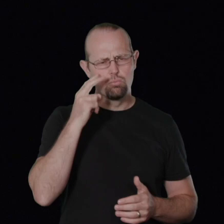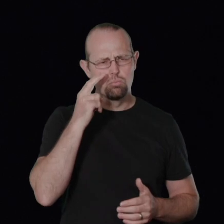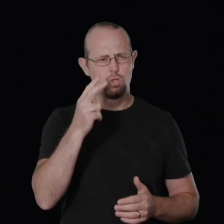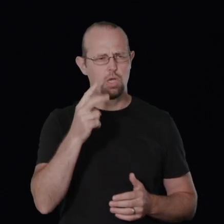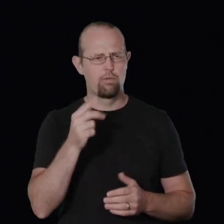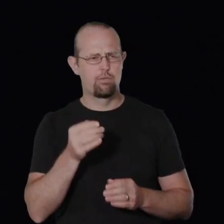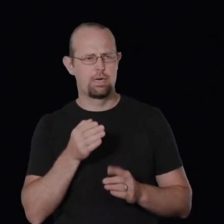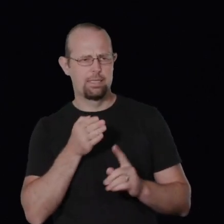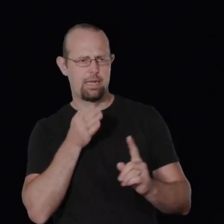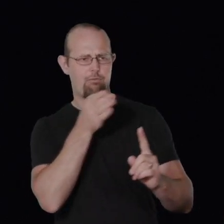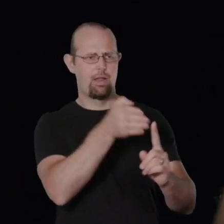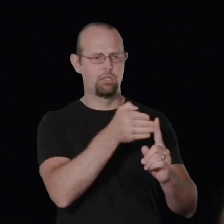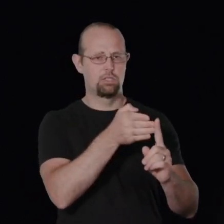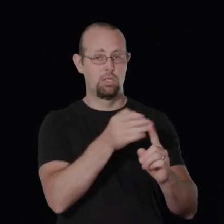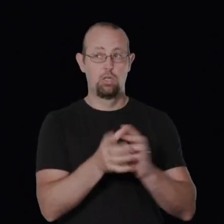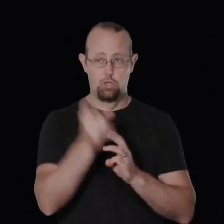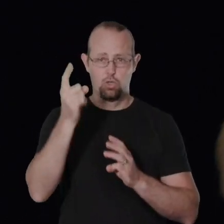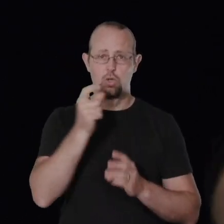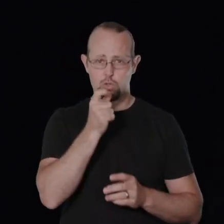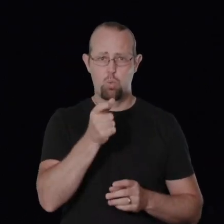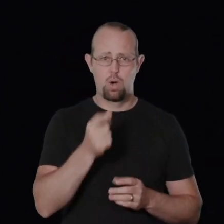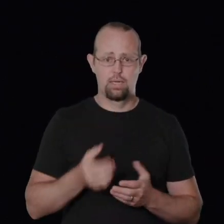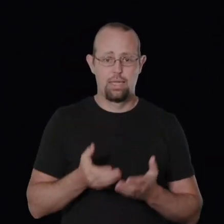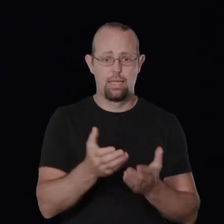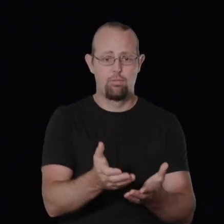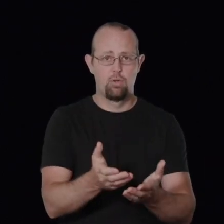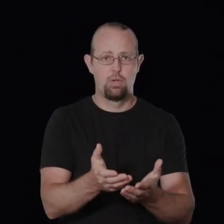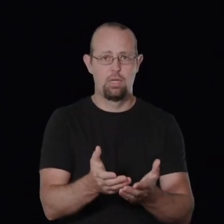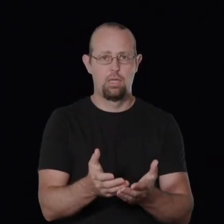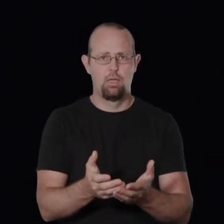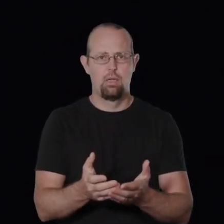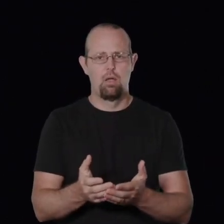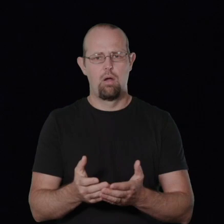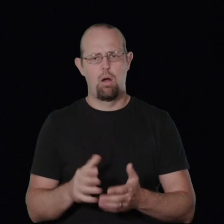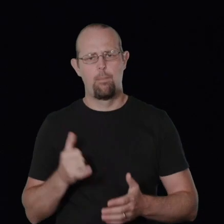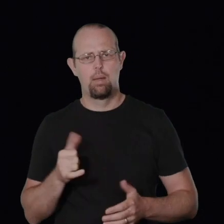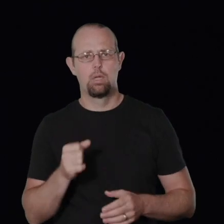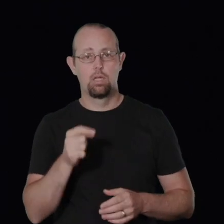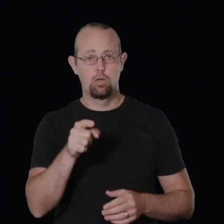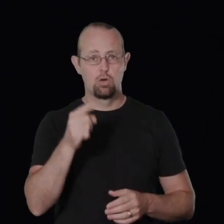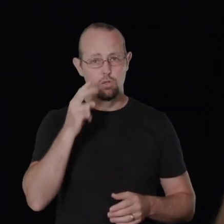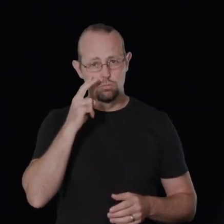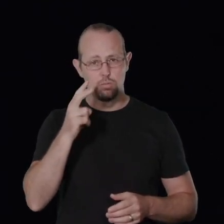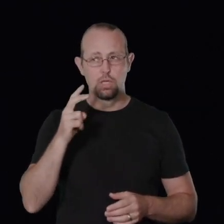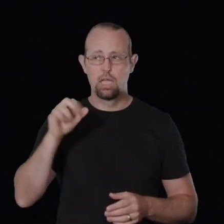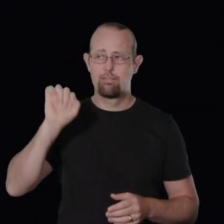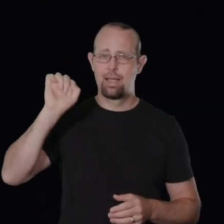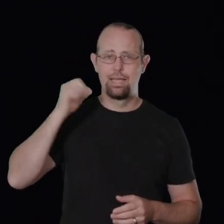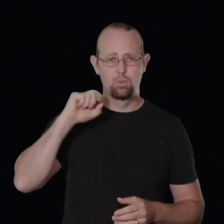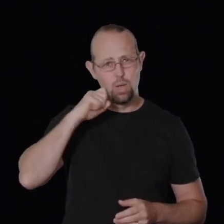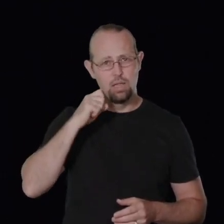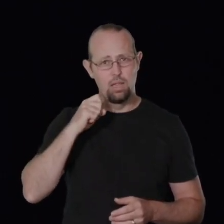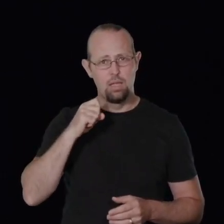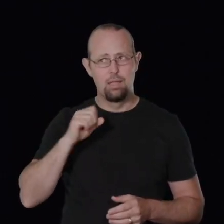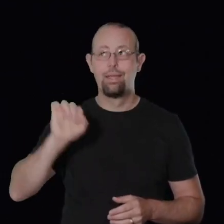can give you direction. Maybe you're looking for God's will. His will is in his word, and his word is